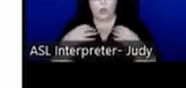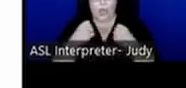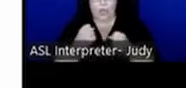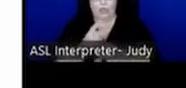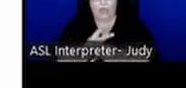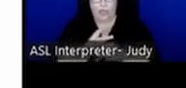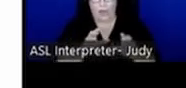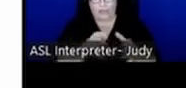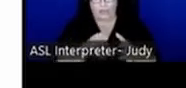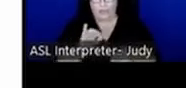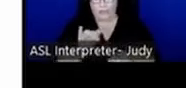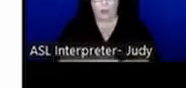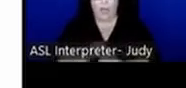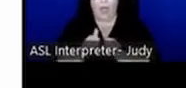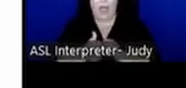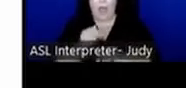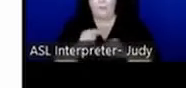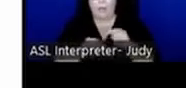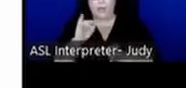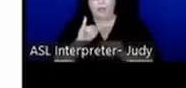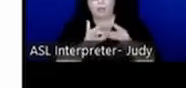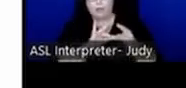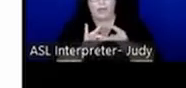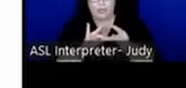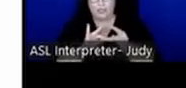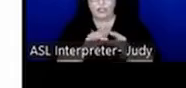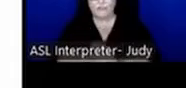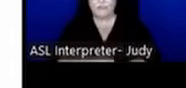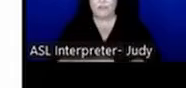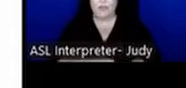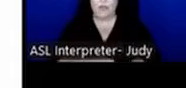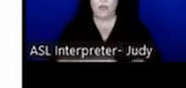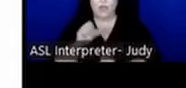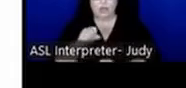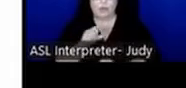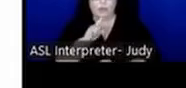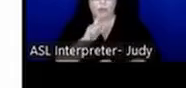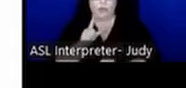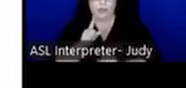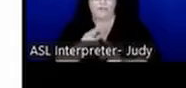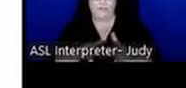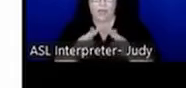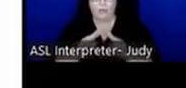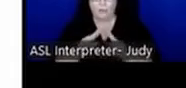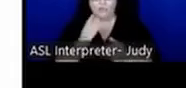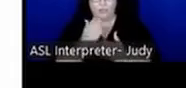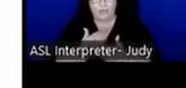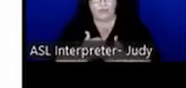it could be very valuable to identify shared resources and